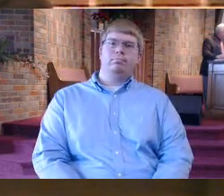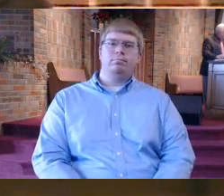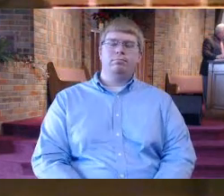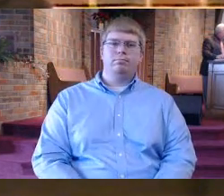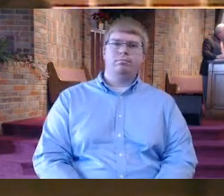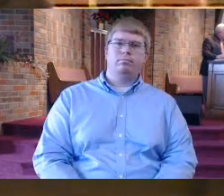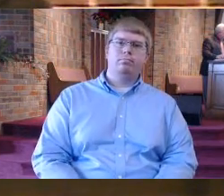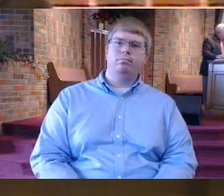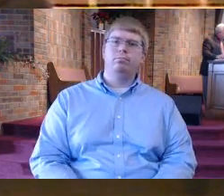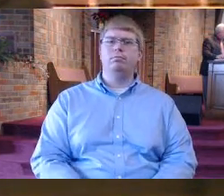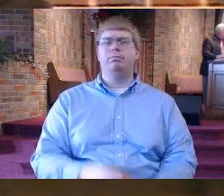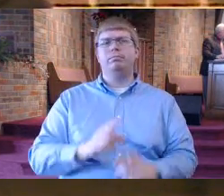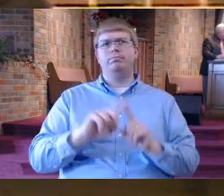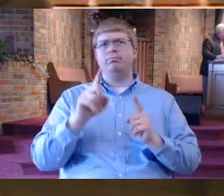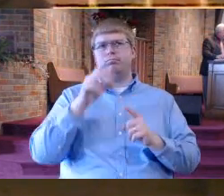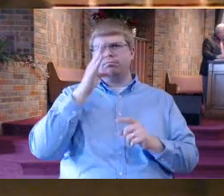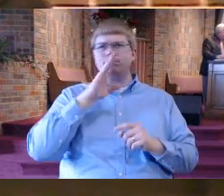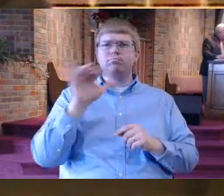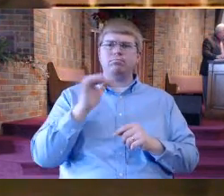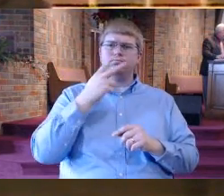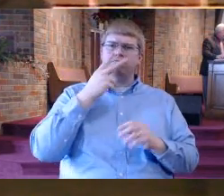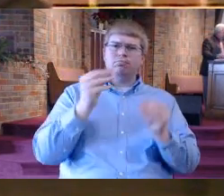But God saw more than just those things.